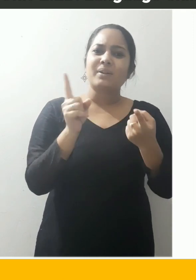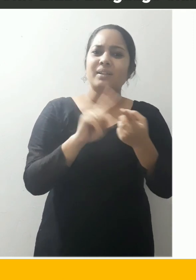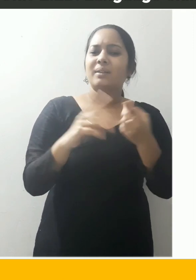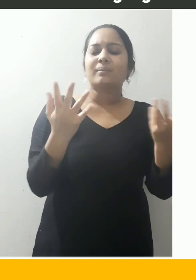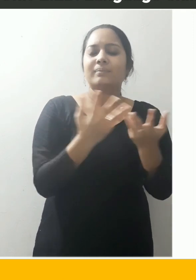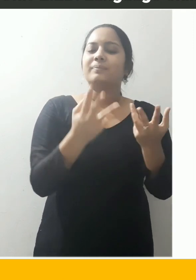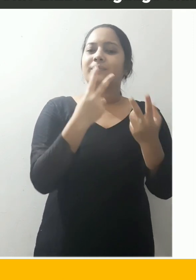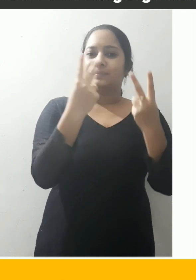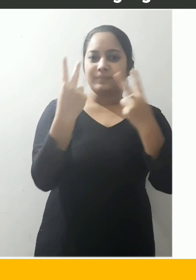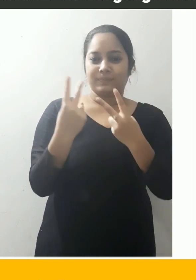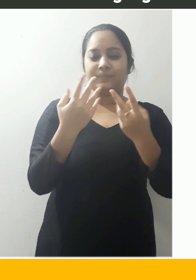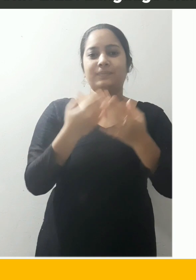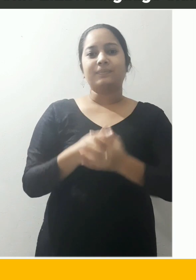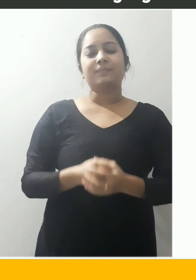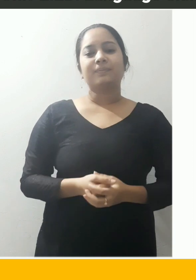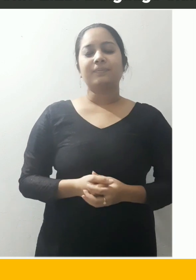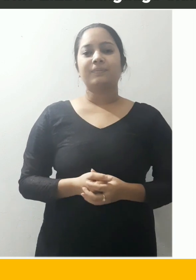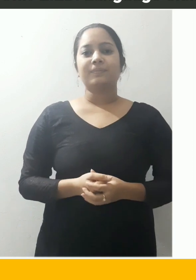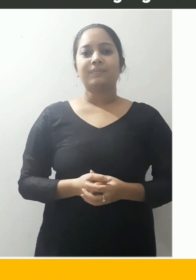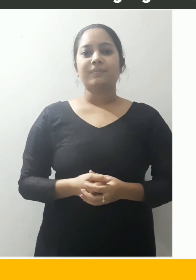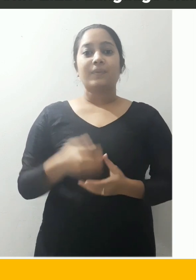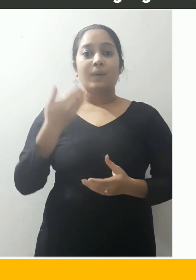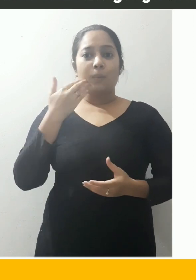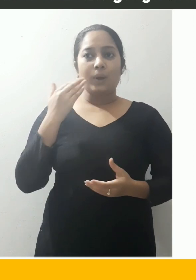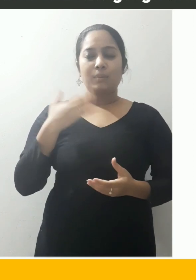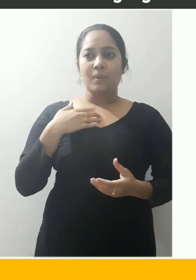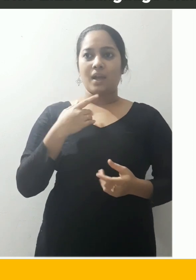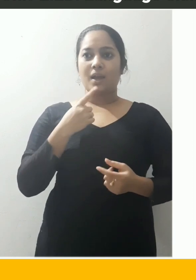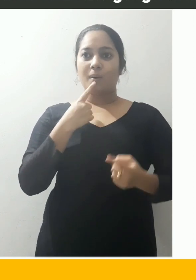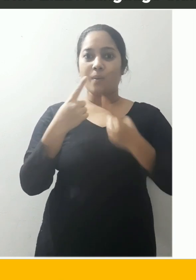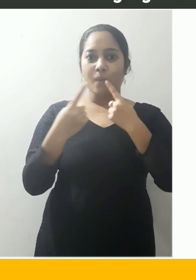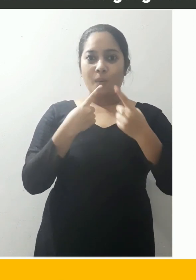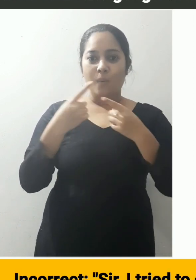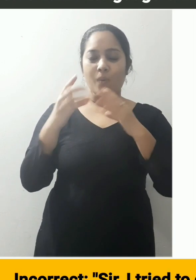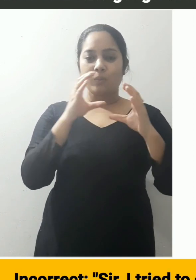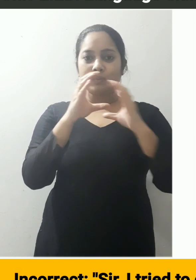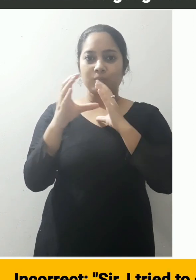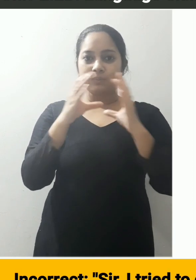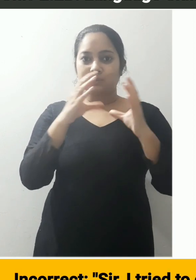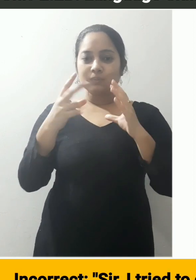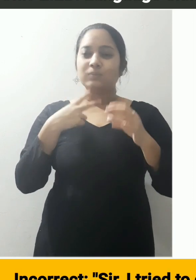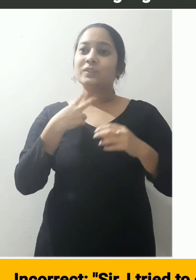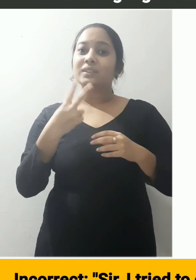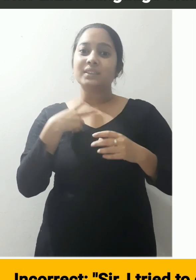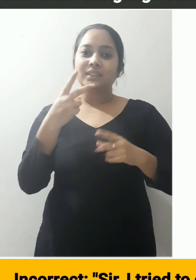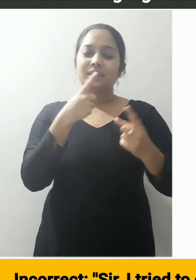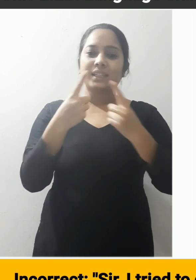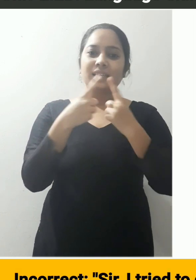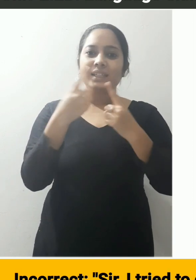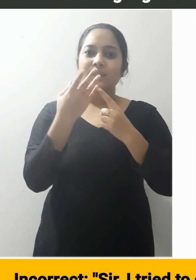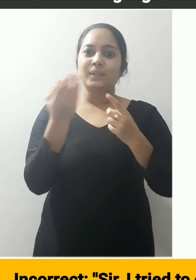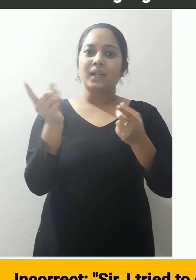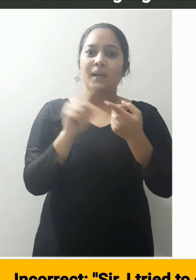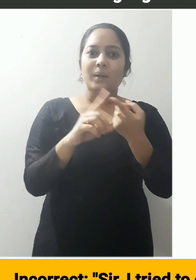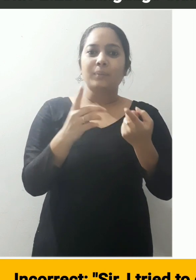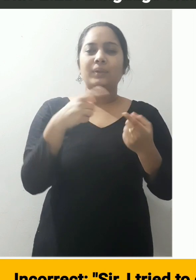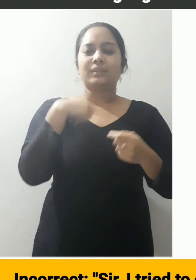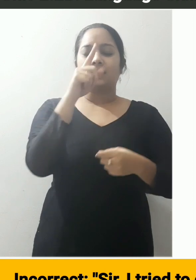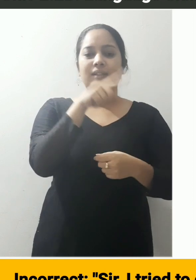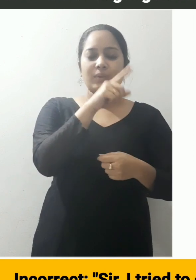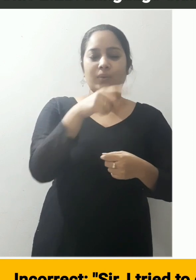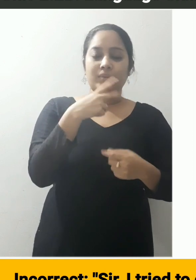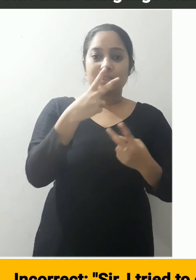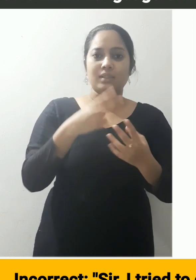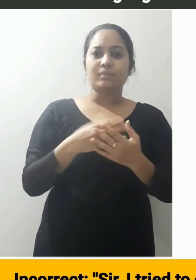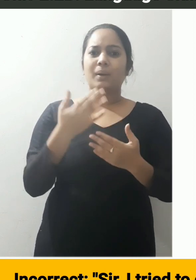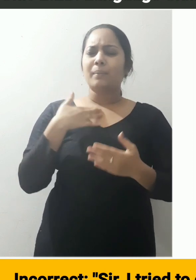some common mistakes that we make while speaking. Incorrect. Sir, I tried to